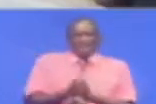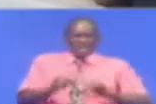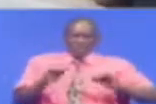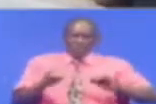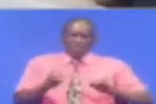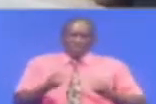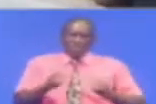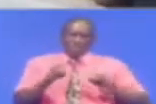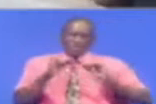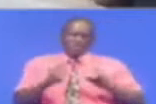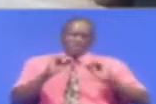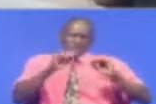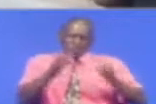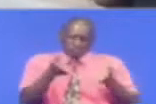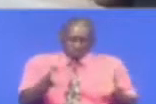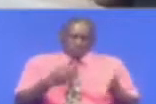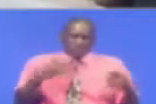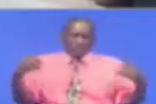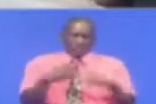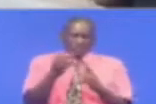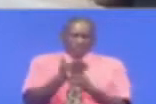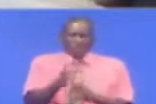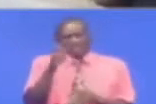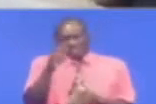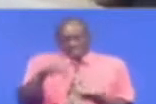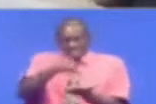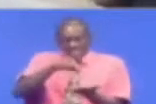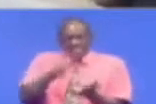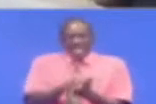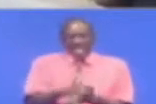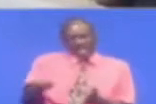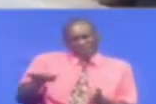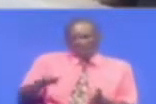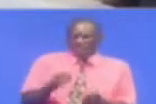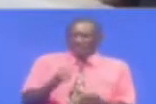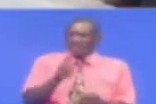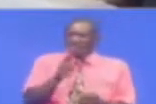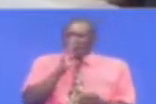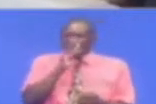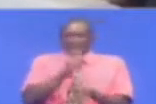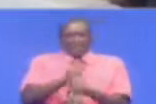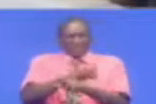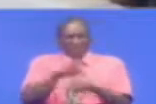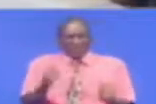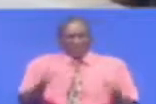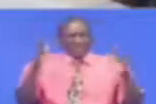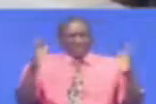that there's a difference between tea and breakfast. He's done a great job. Clap for him.